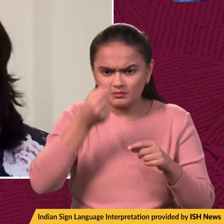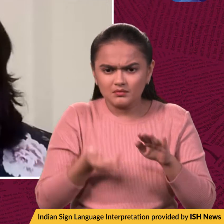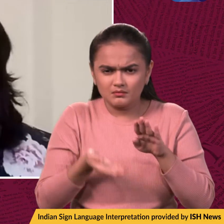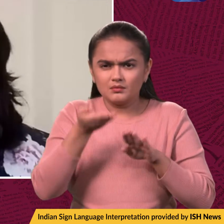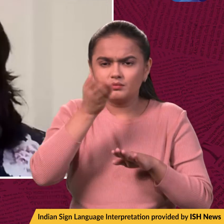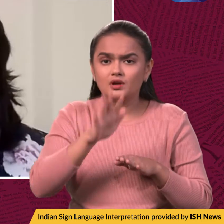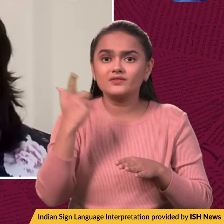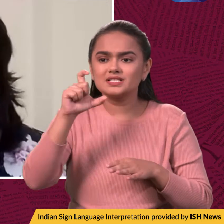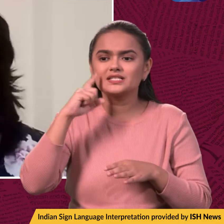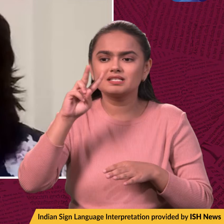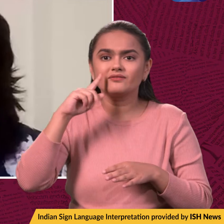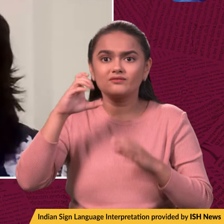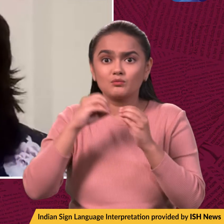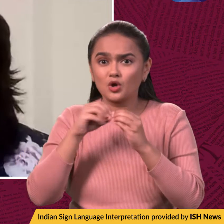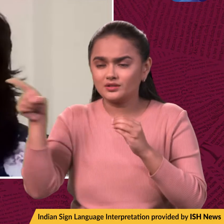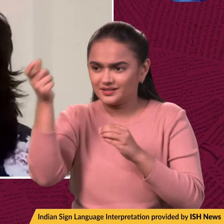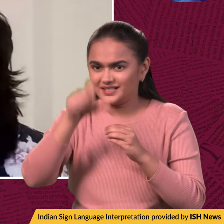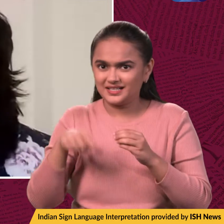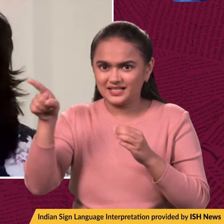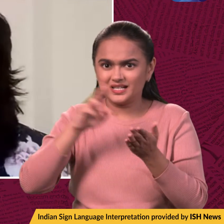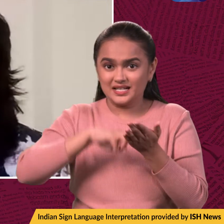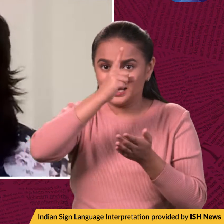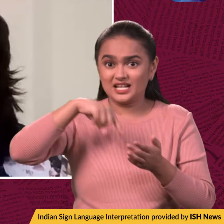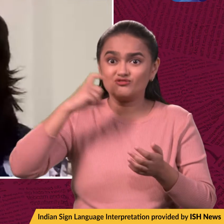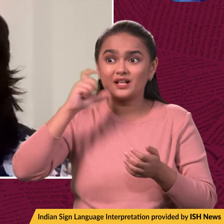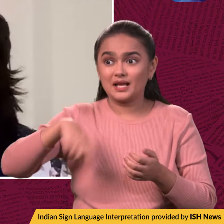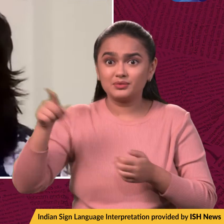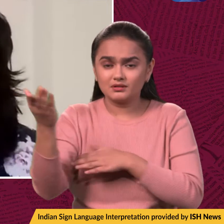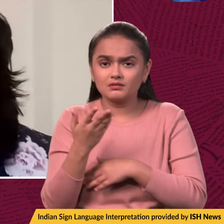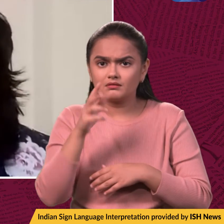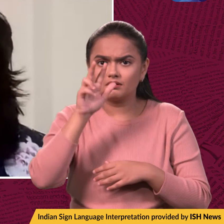report by the civic body of Delhi, the national capital has reported